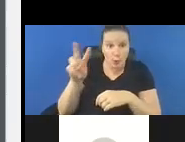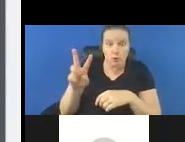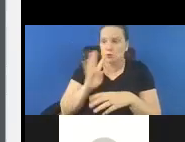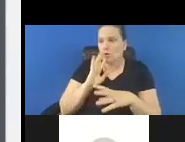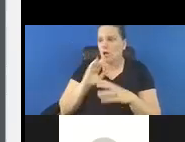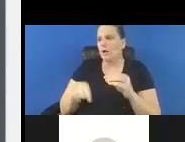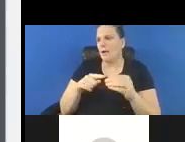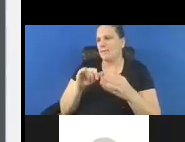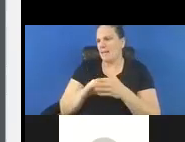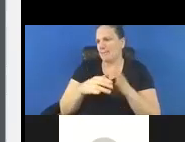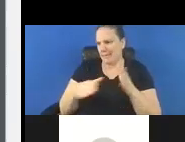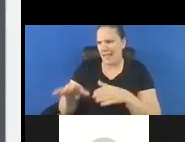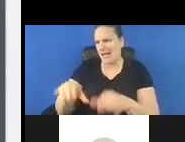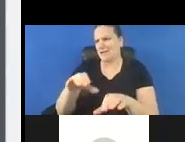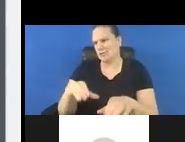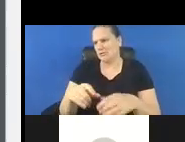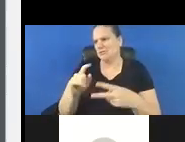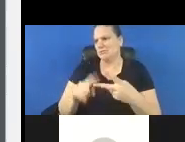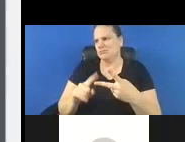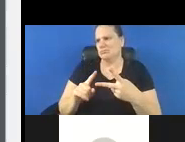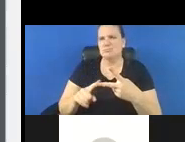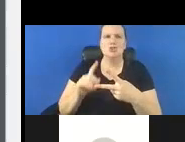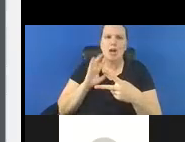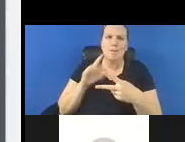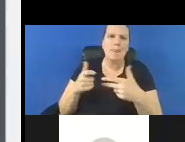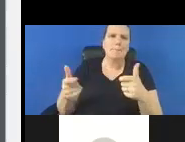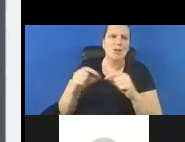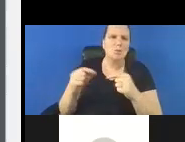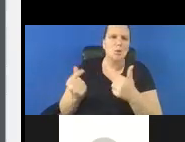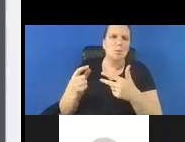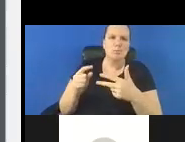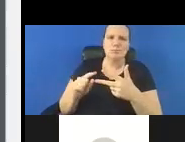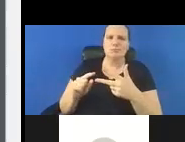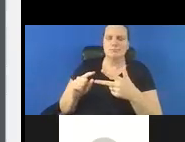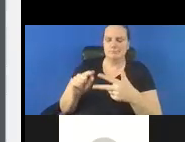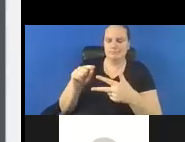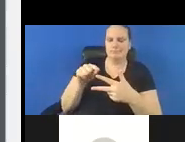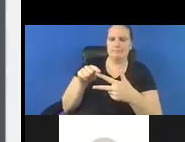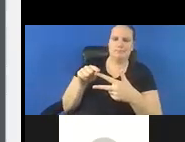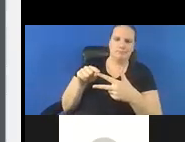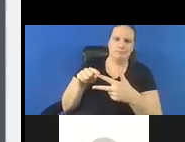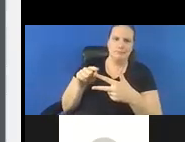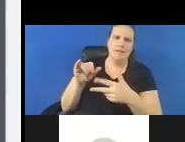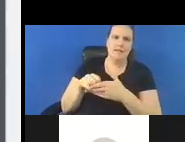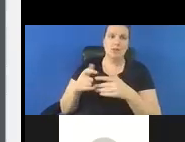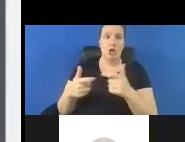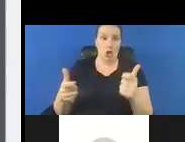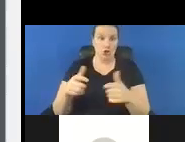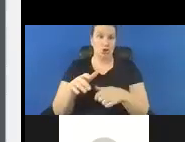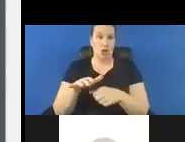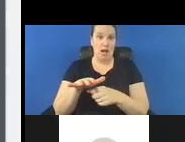planned action. And we talked a bit about that in the bigger group, where it's a way to do a larger